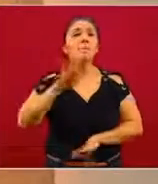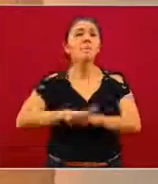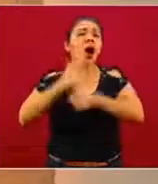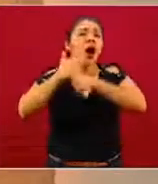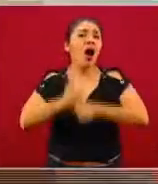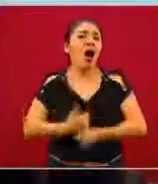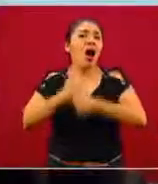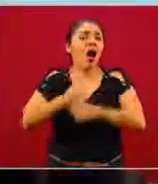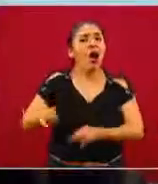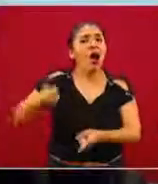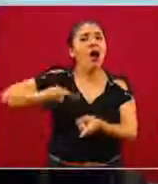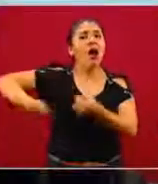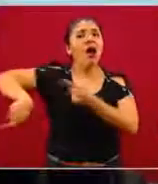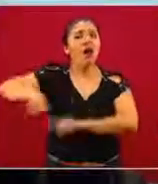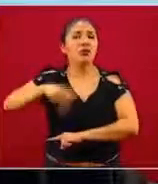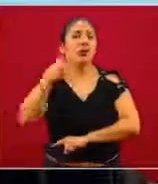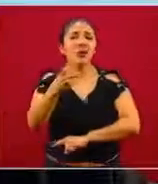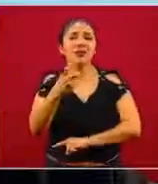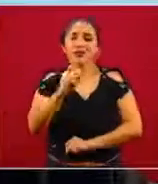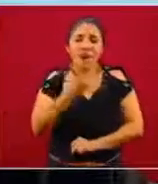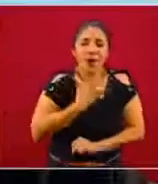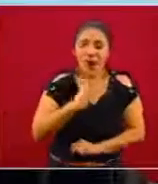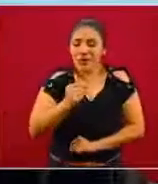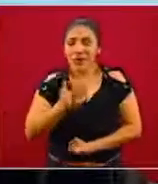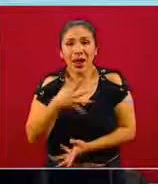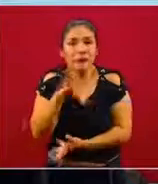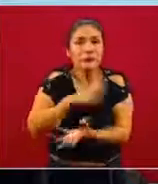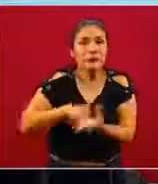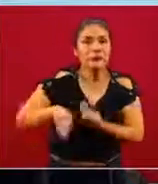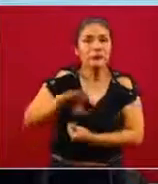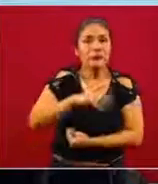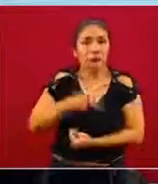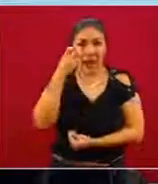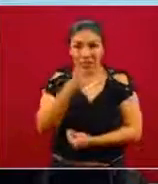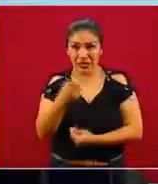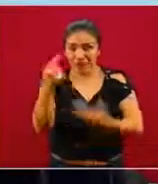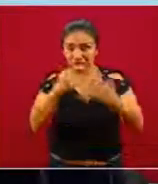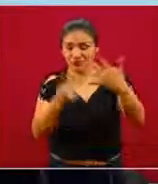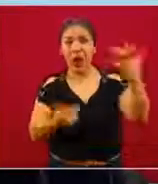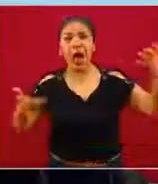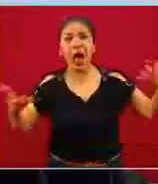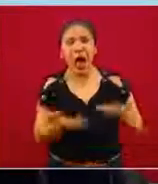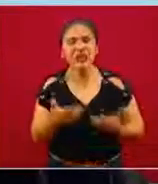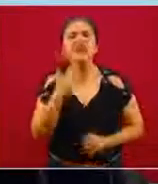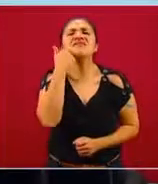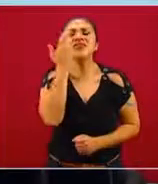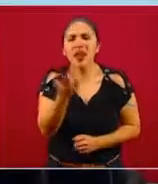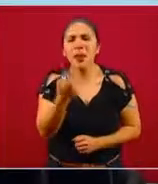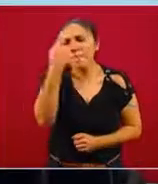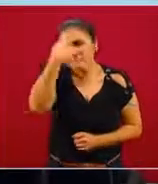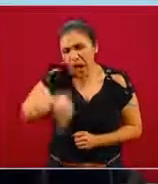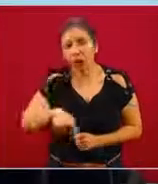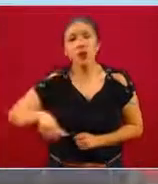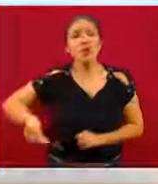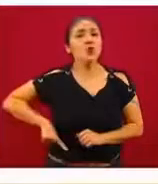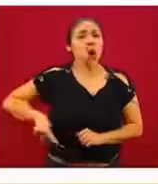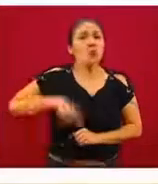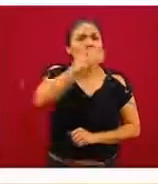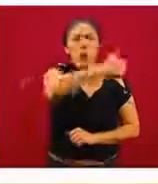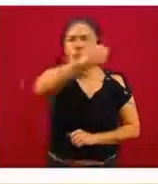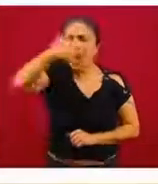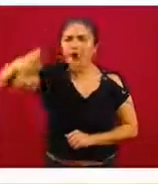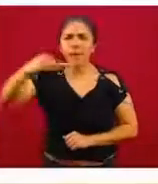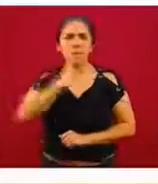They have constantly been the victims of these shortages. So what do we mean by essential services? And